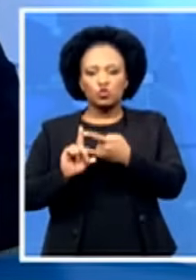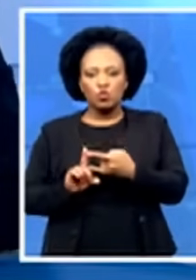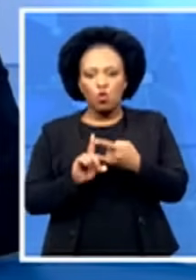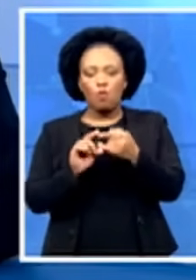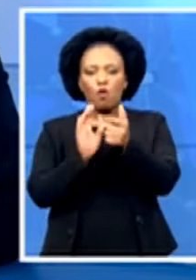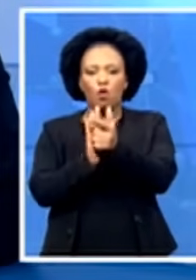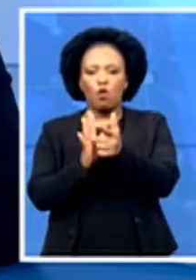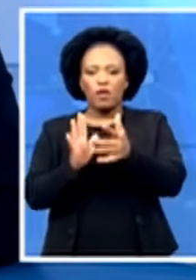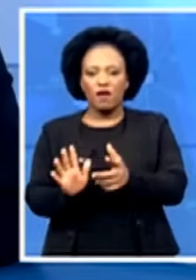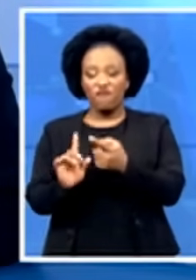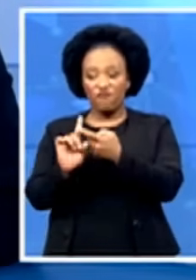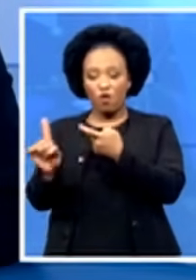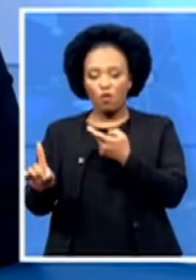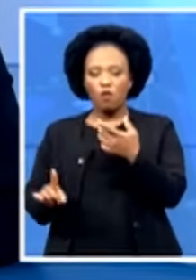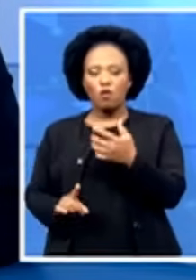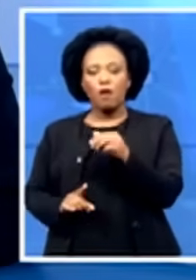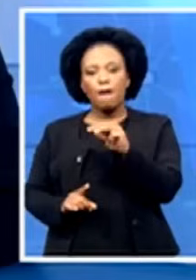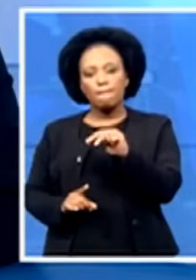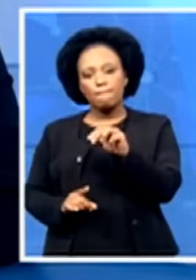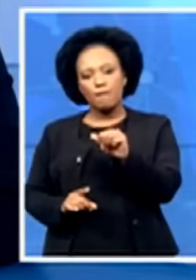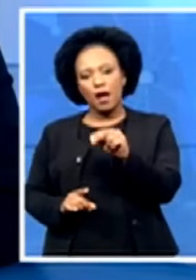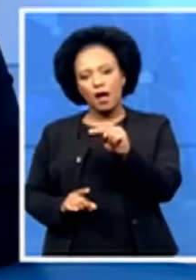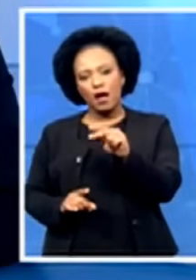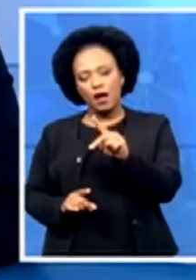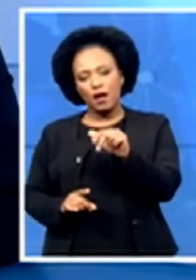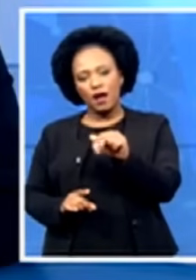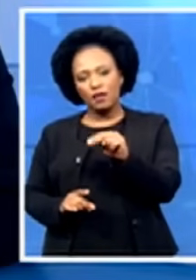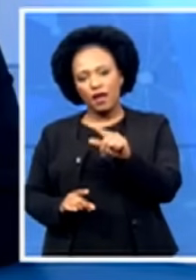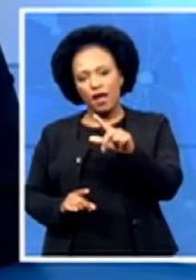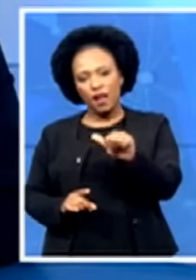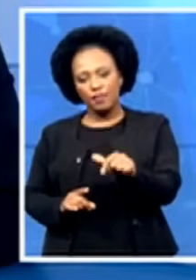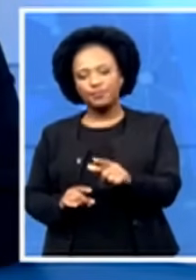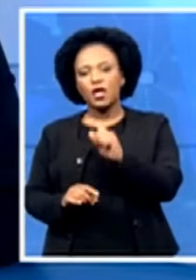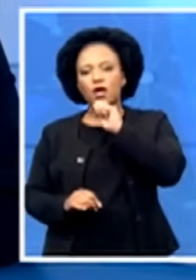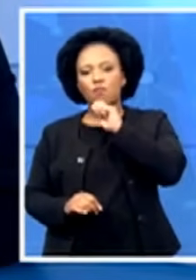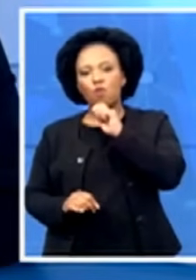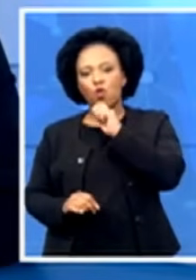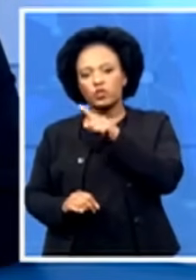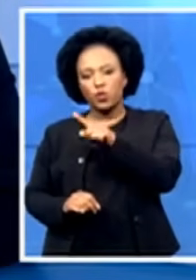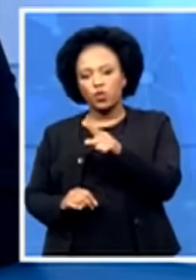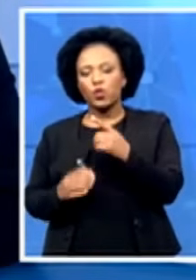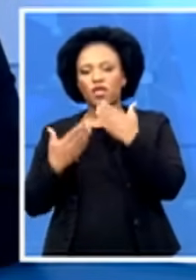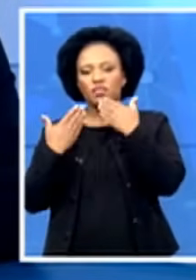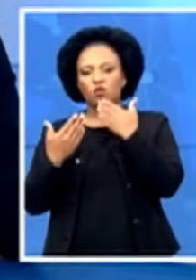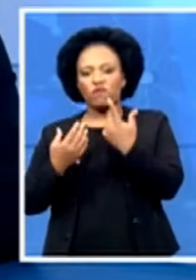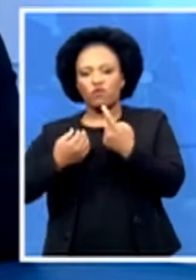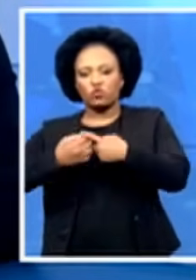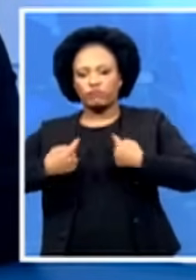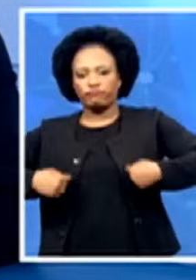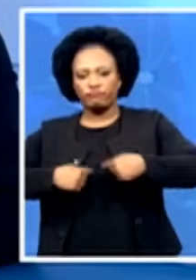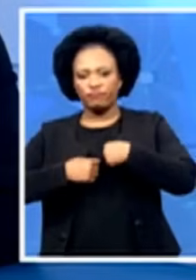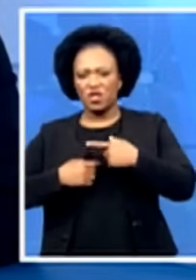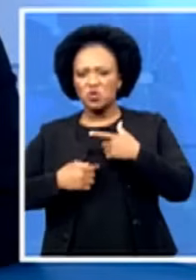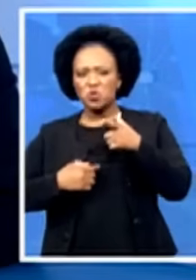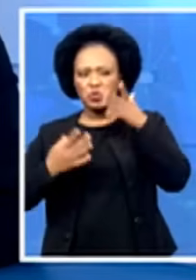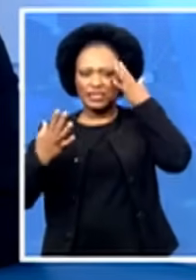Makangela Mtungani Incorporated. A very good morning to you, Mr. Makangela. Thank you so much for joining us. How do you find this decision by the Constitutional Court? Simply break it